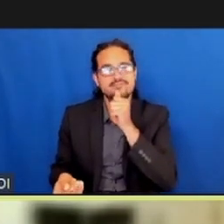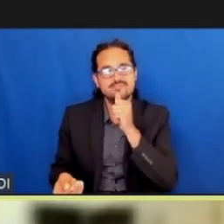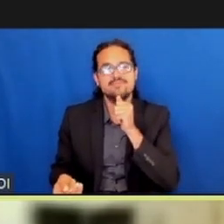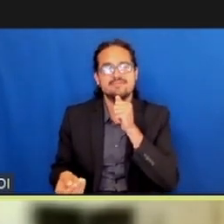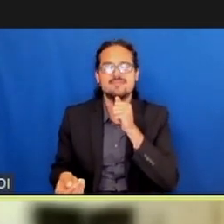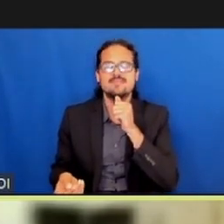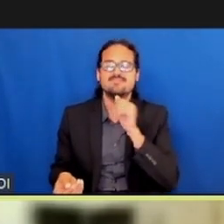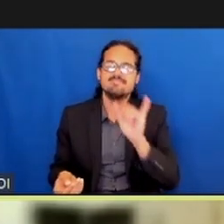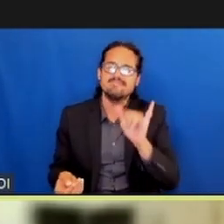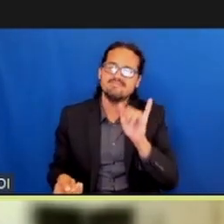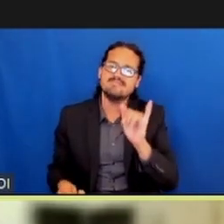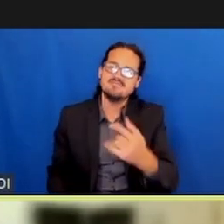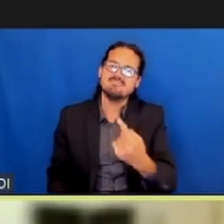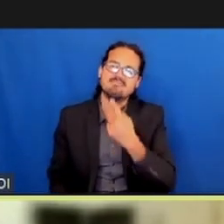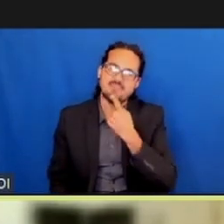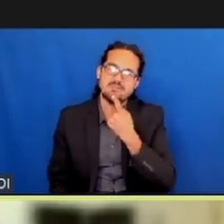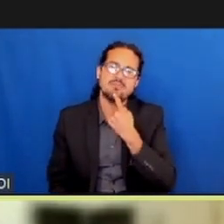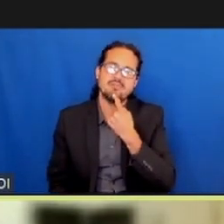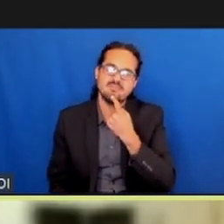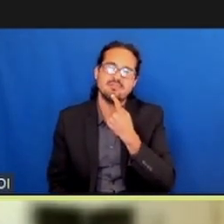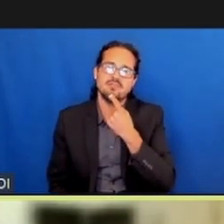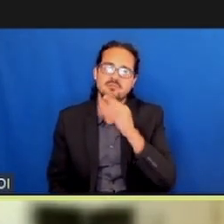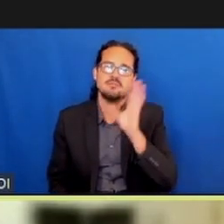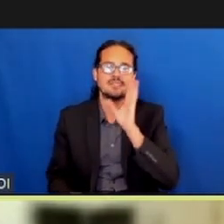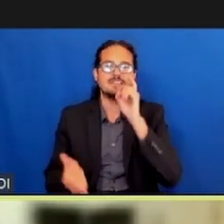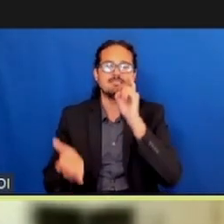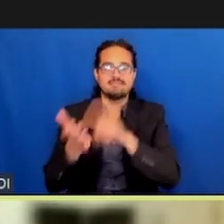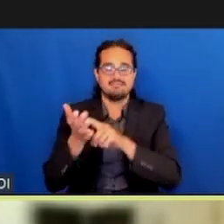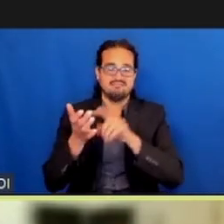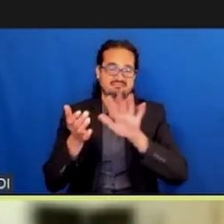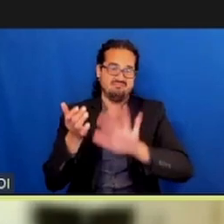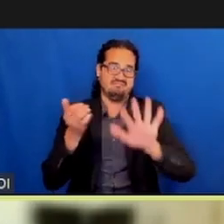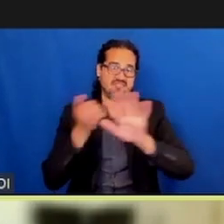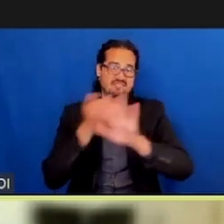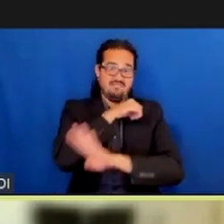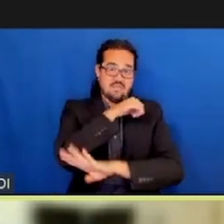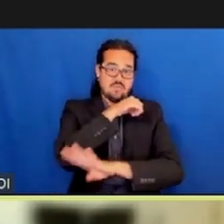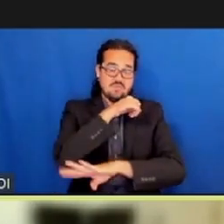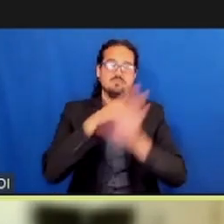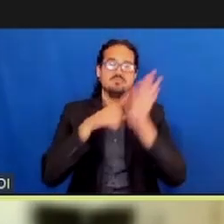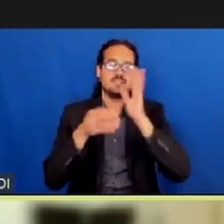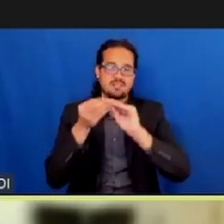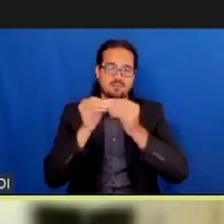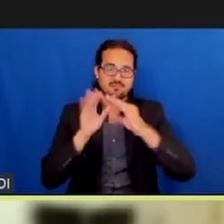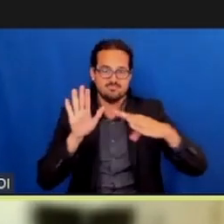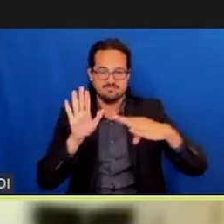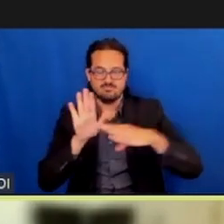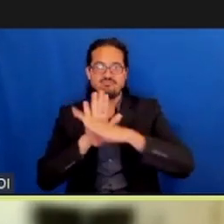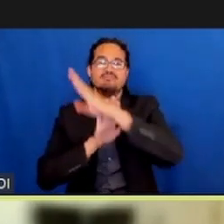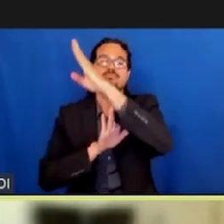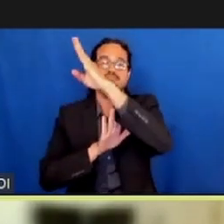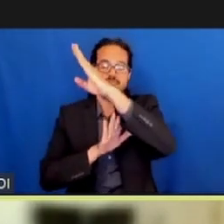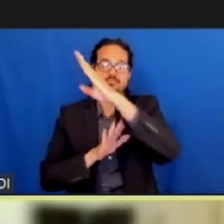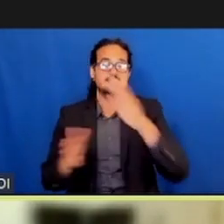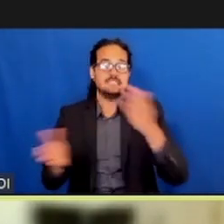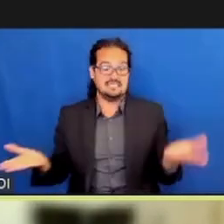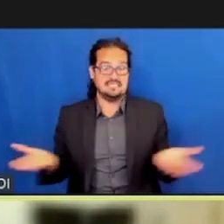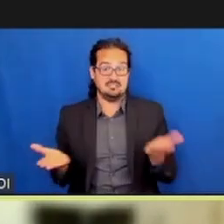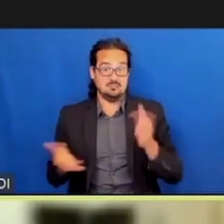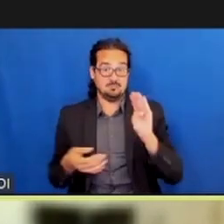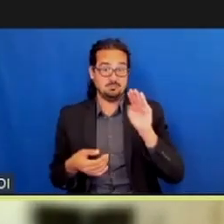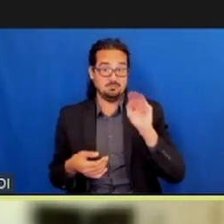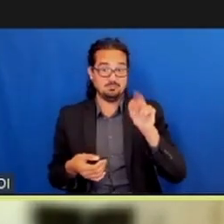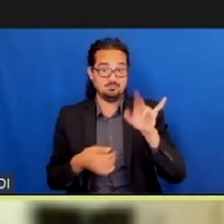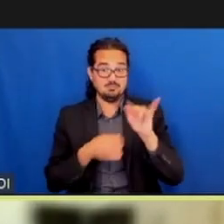our county in particular, because we're so well vaccinated, we are expecting and hoping that that's going to be an outpatient spike in cases and not